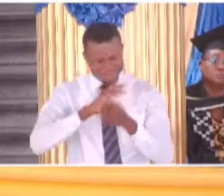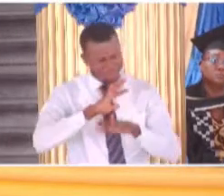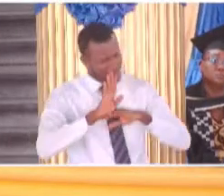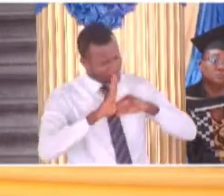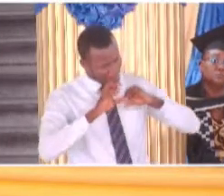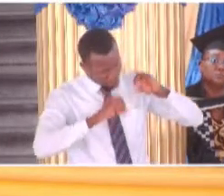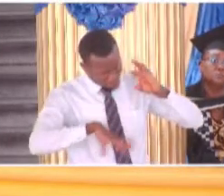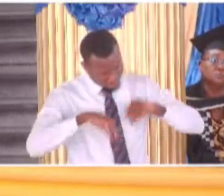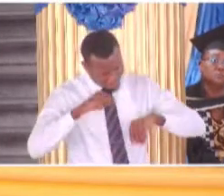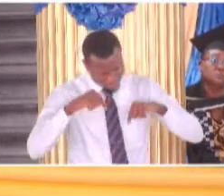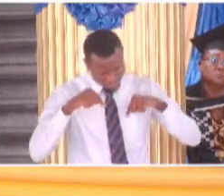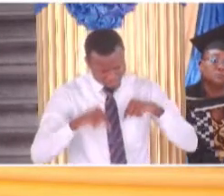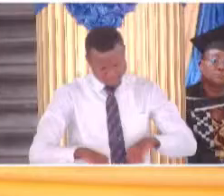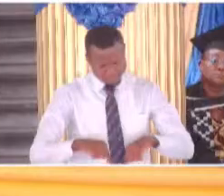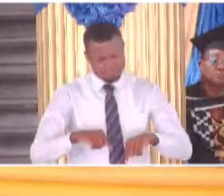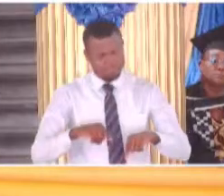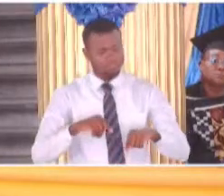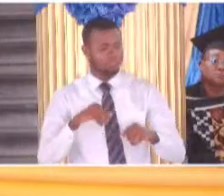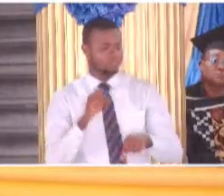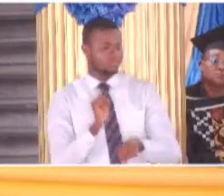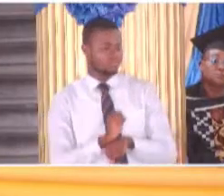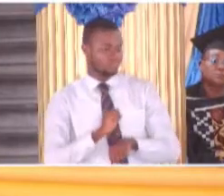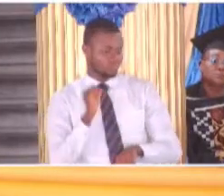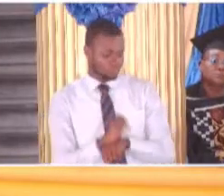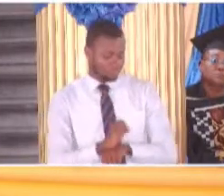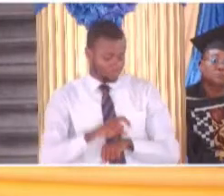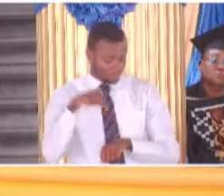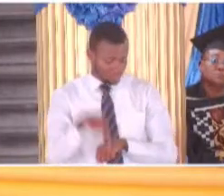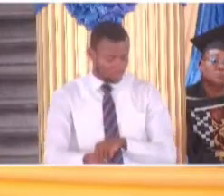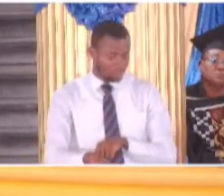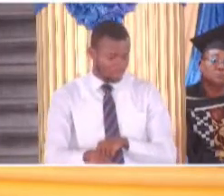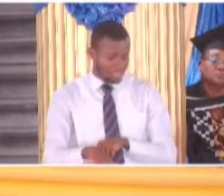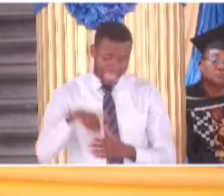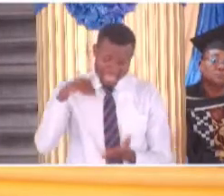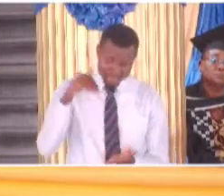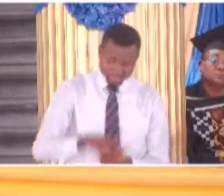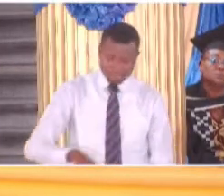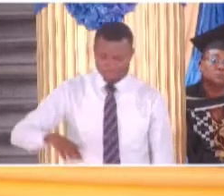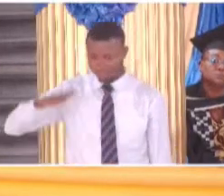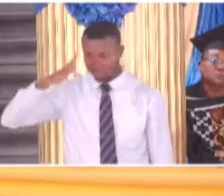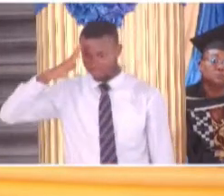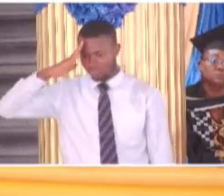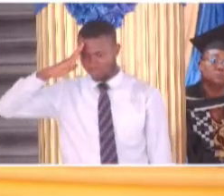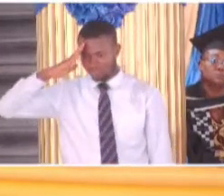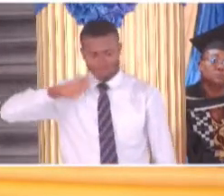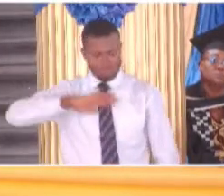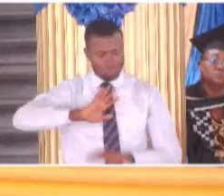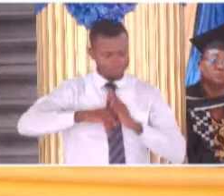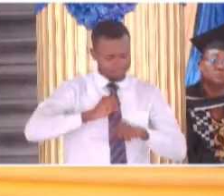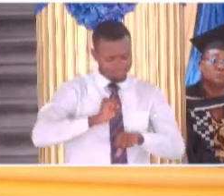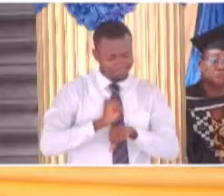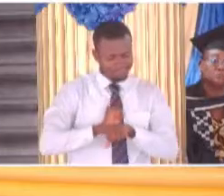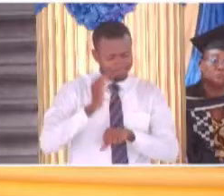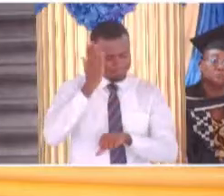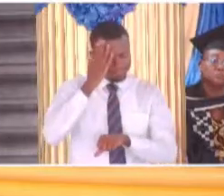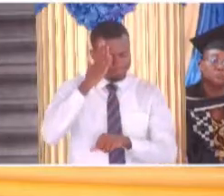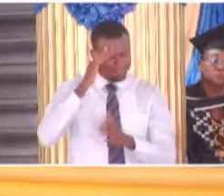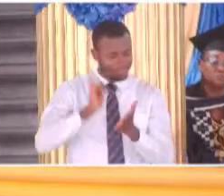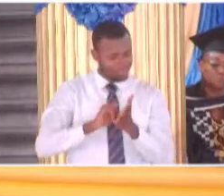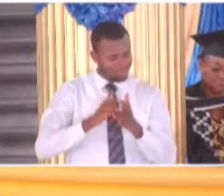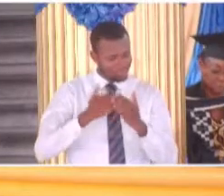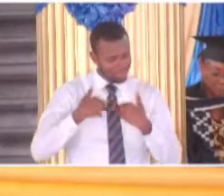into this enterprise. I wish to salute all who have worked hard to ensure